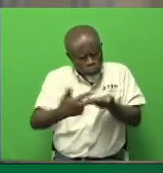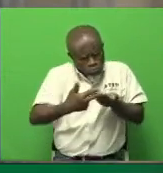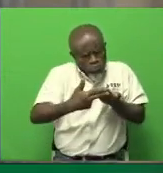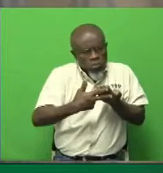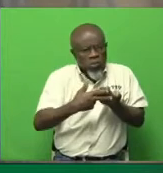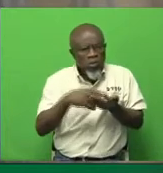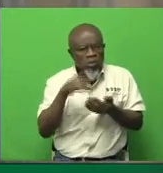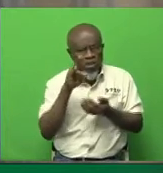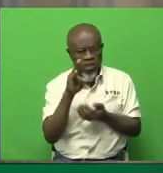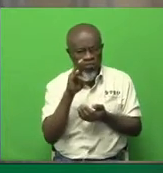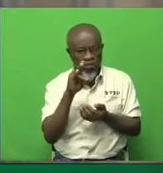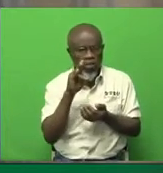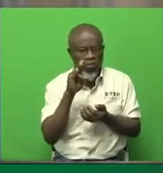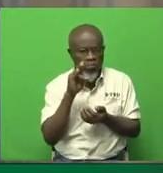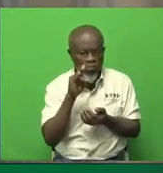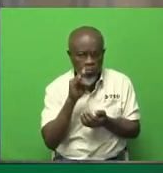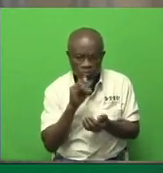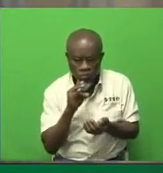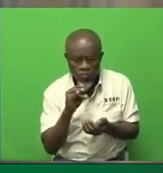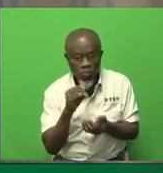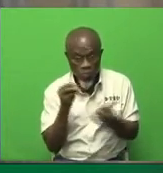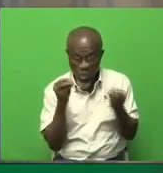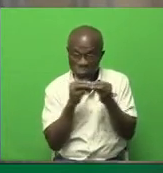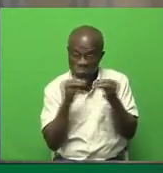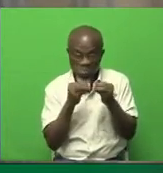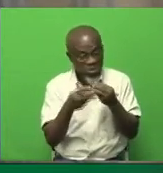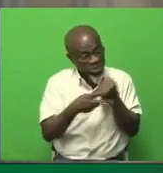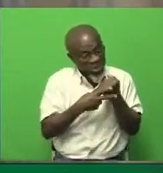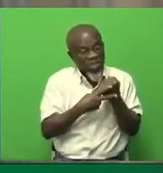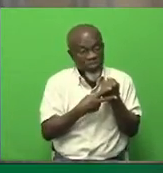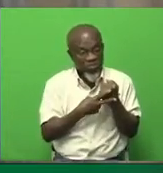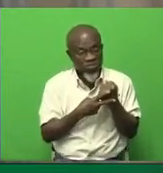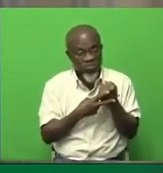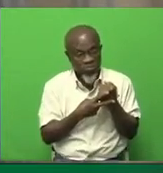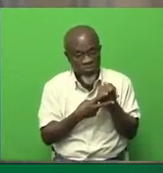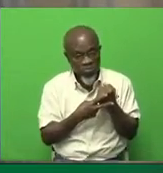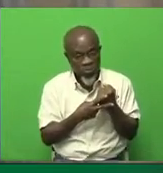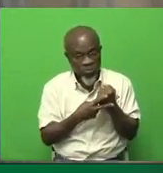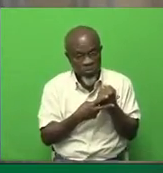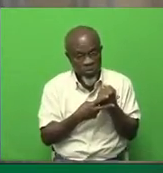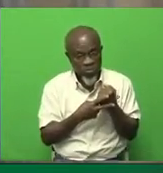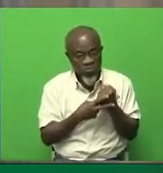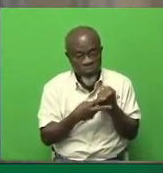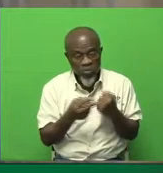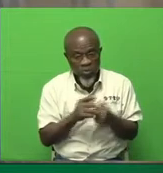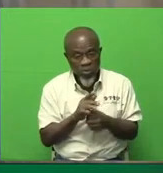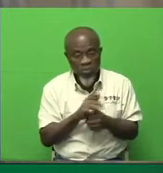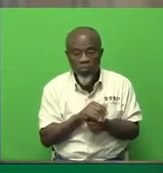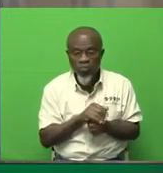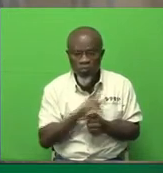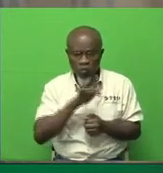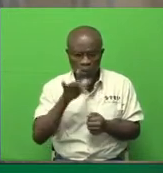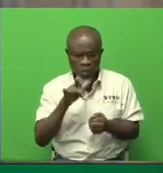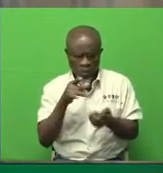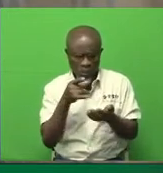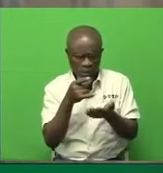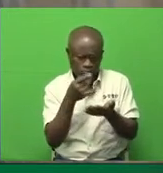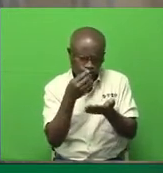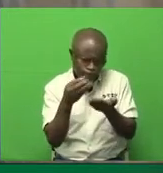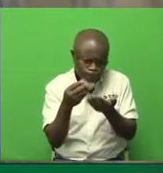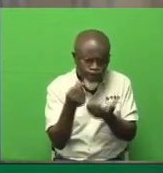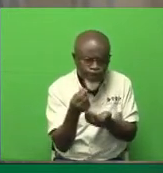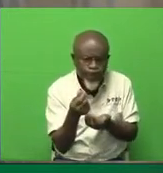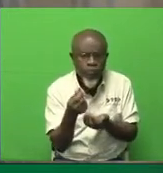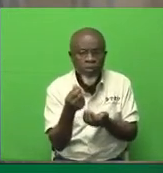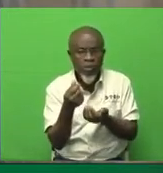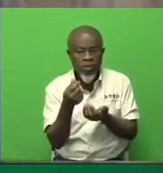on the dismissed finance minister currency sales foreign currency says to the public dropped to U.S